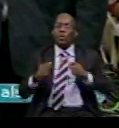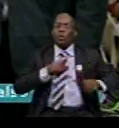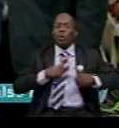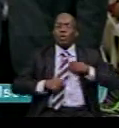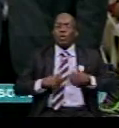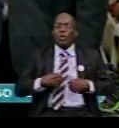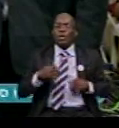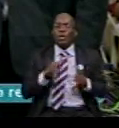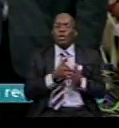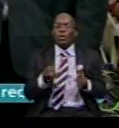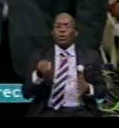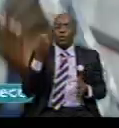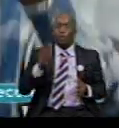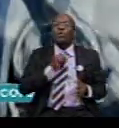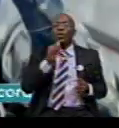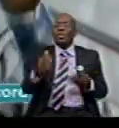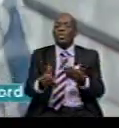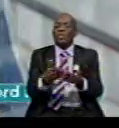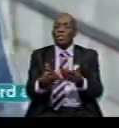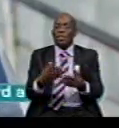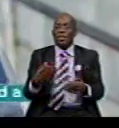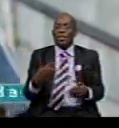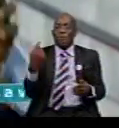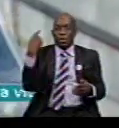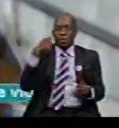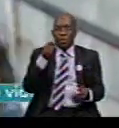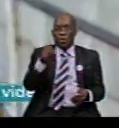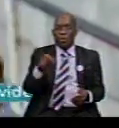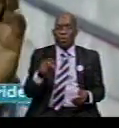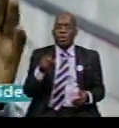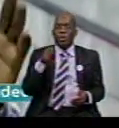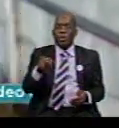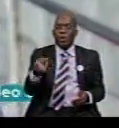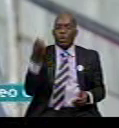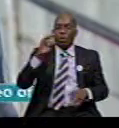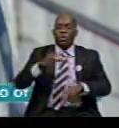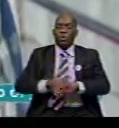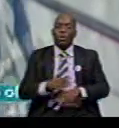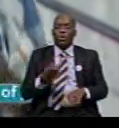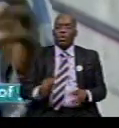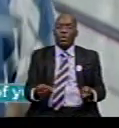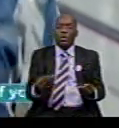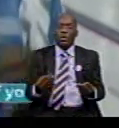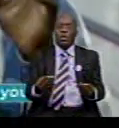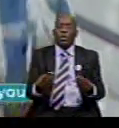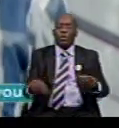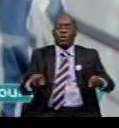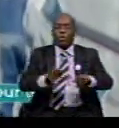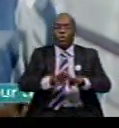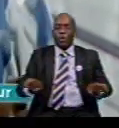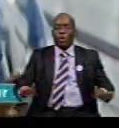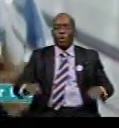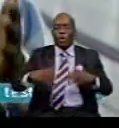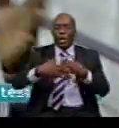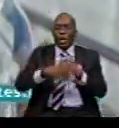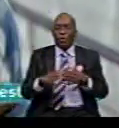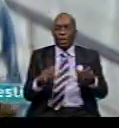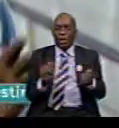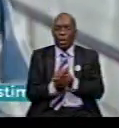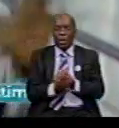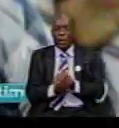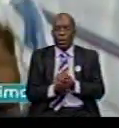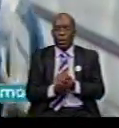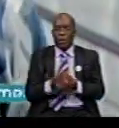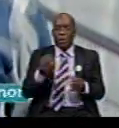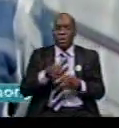for 1 minute, I knew that I was on ground. I could not stand up. But after that, in the night,